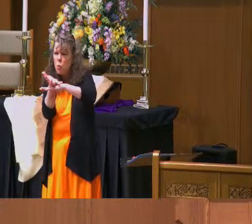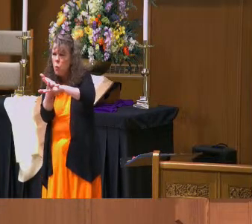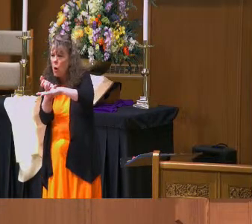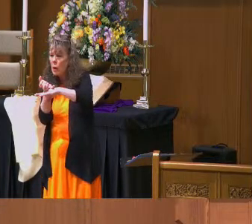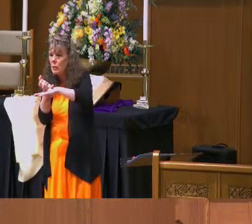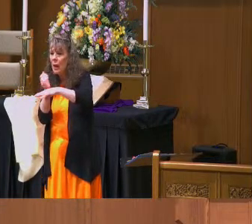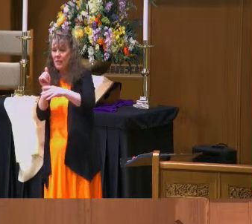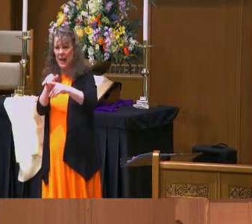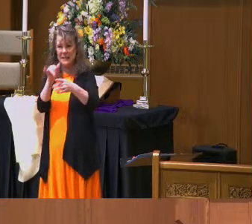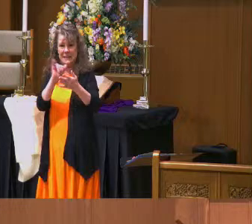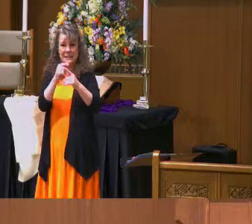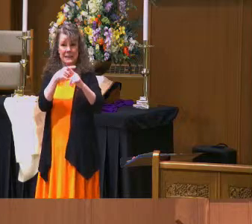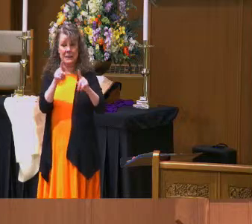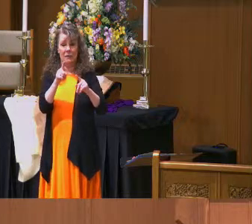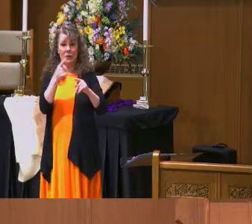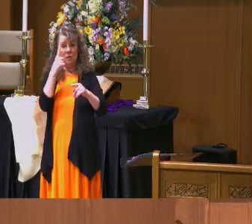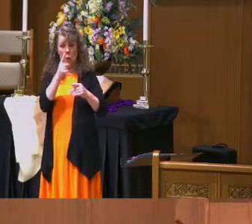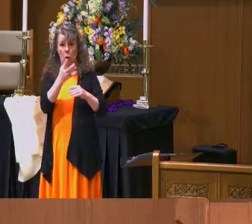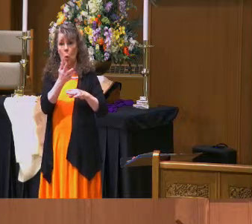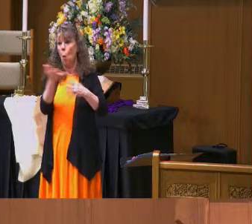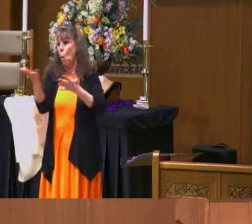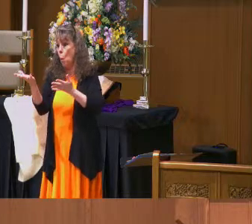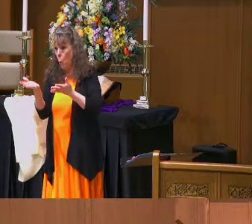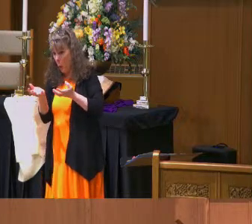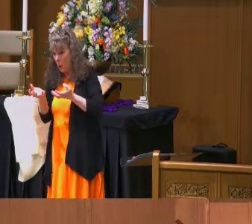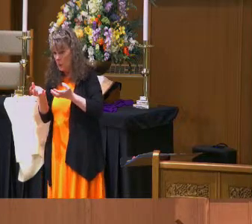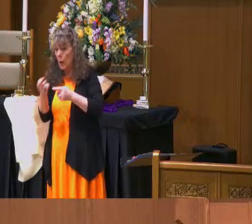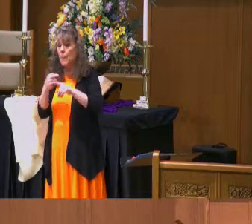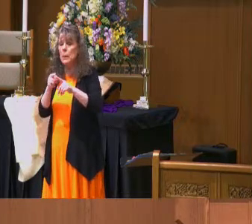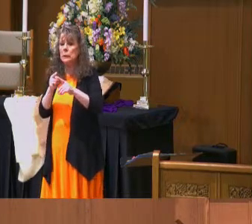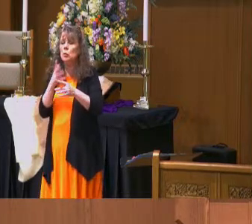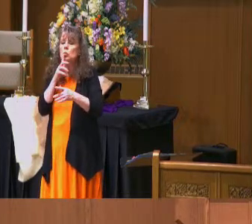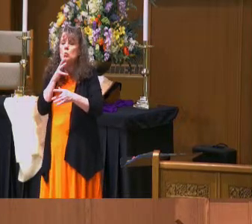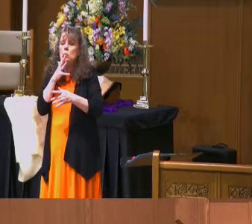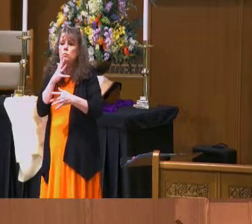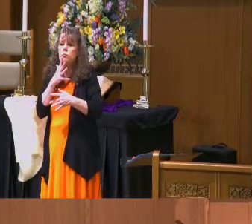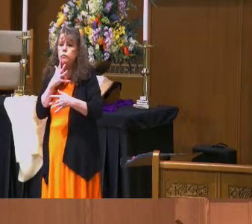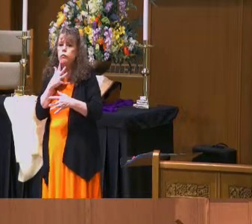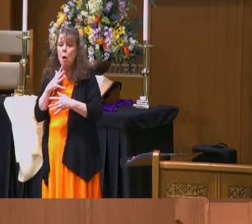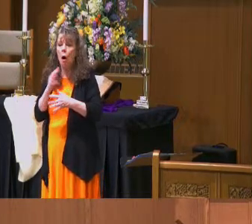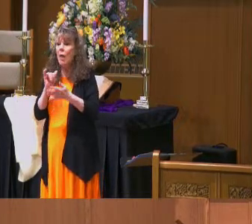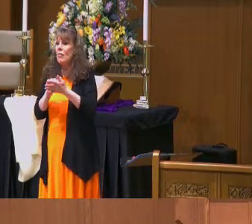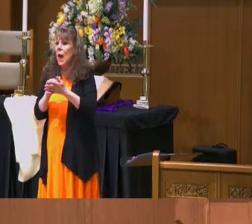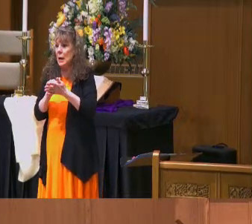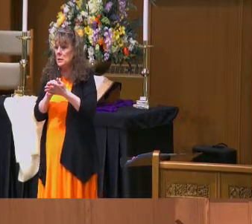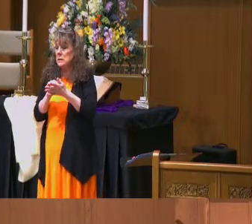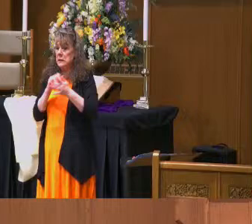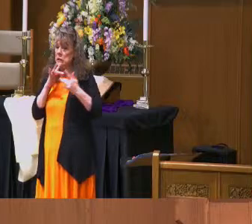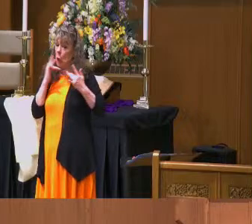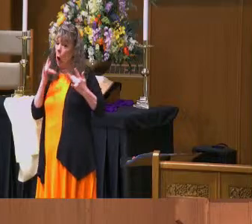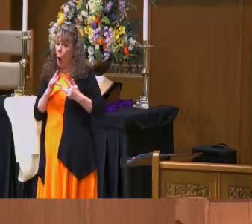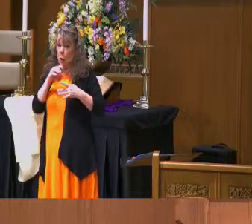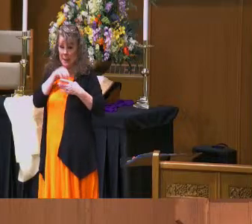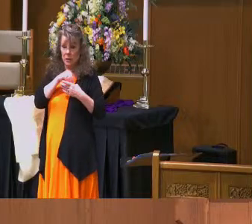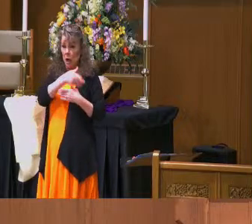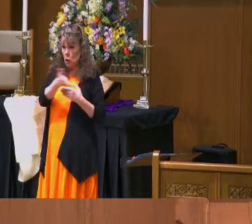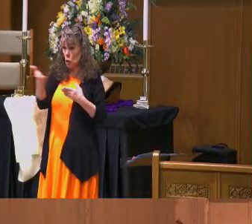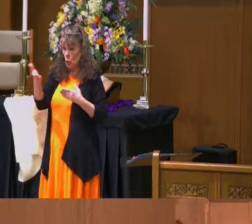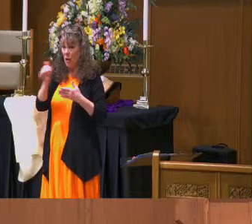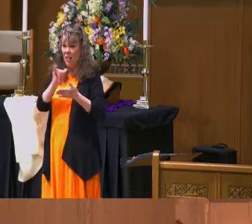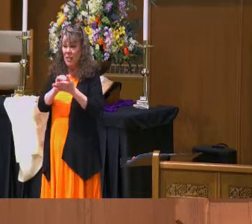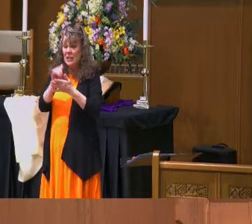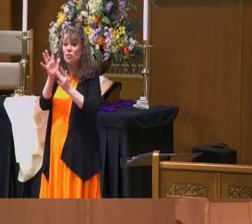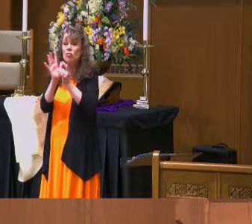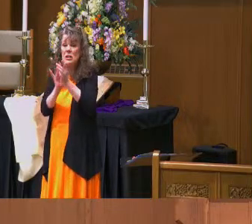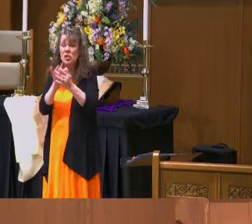that's different from what you just want. What you desire, that is the heart of you. That is the heart of